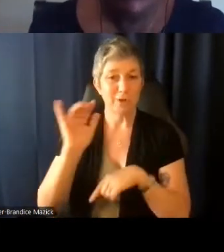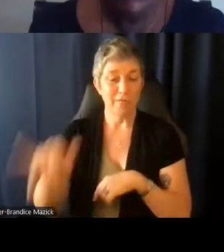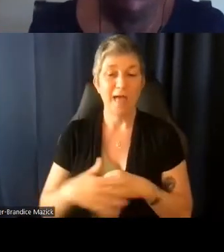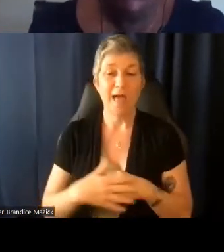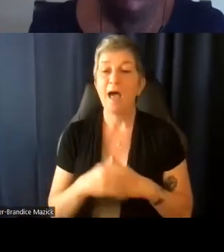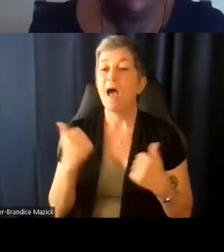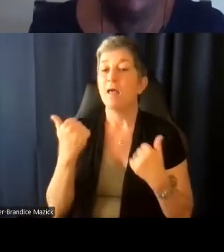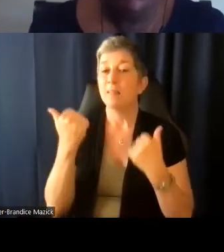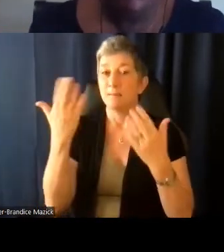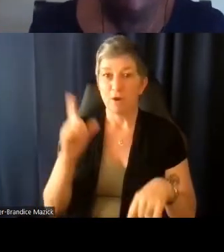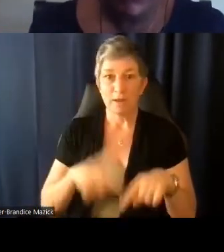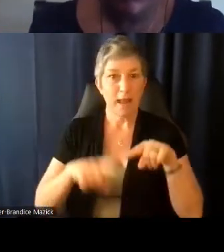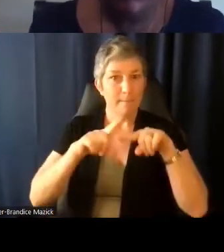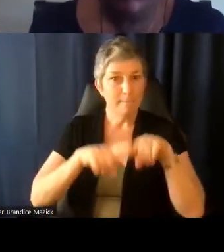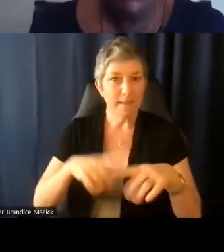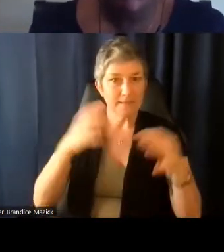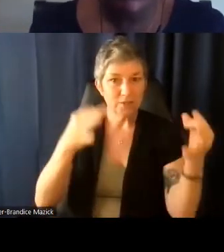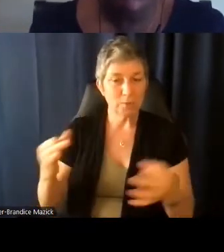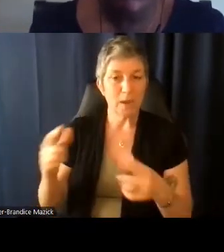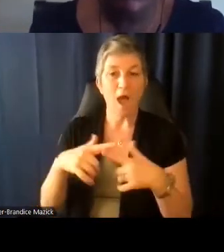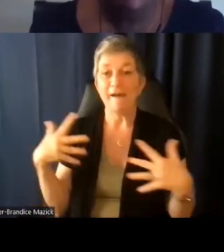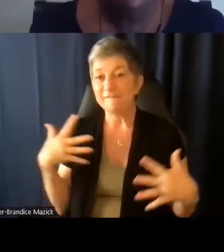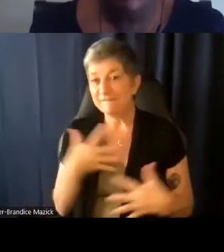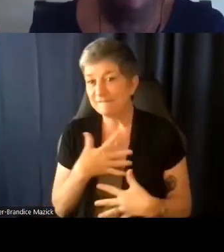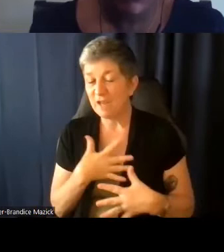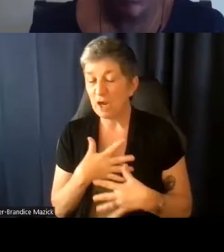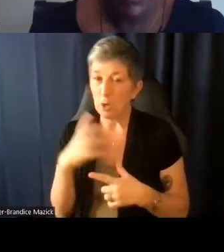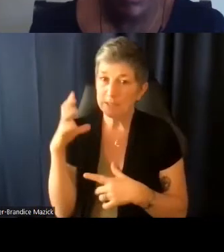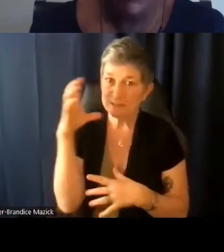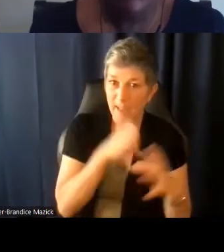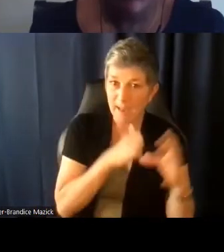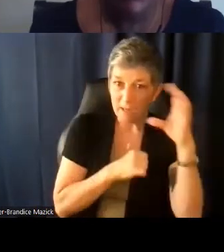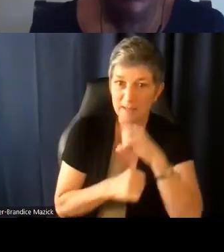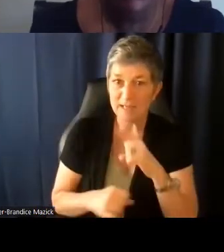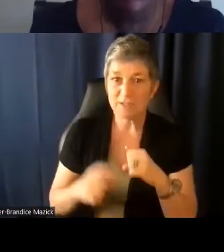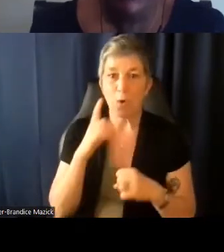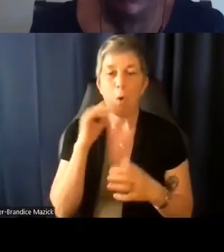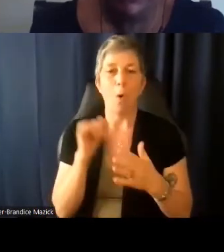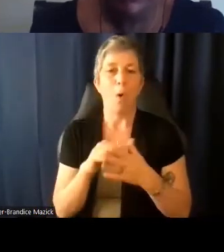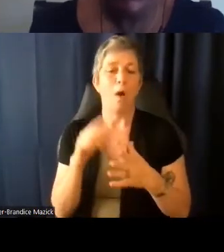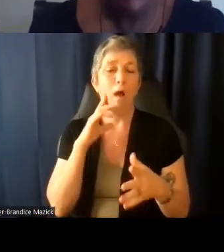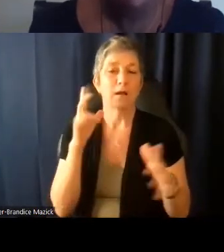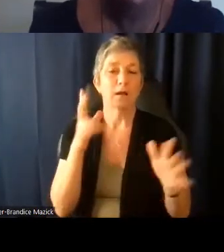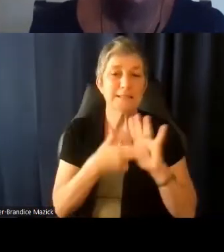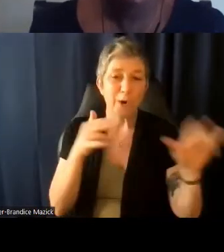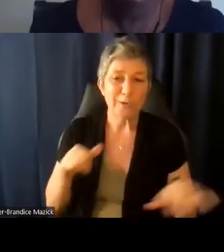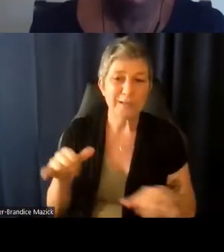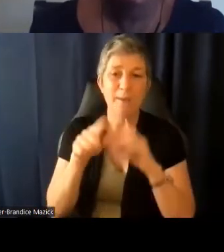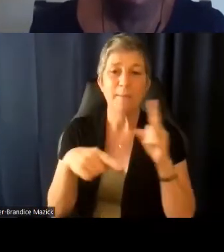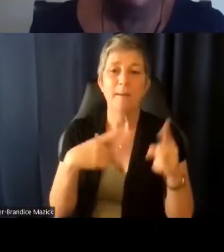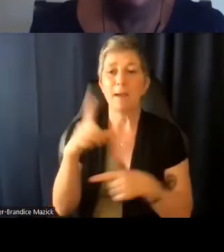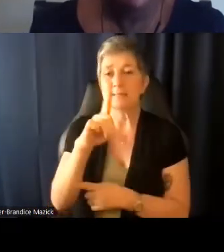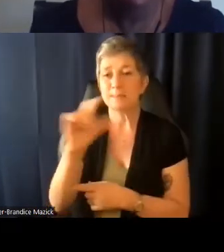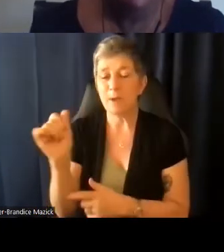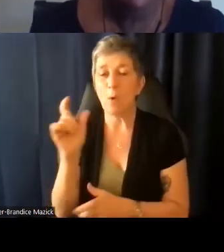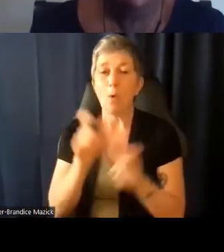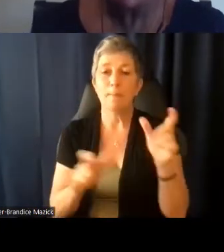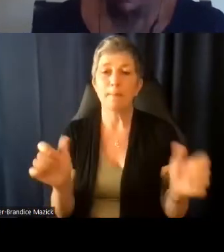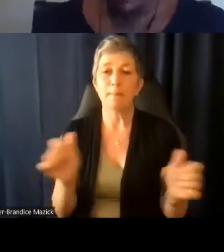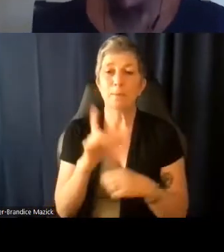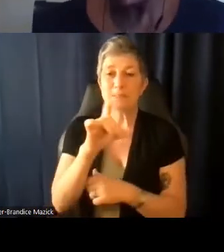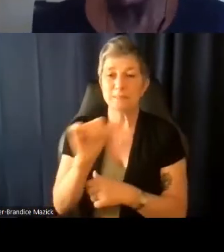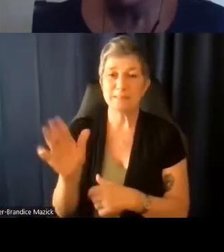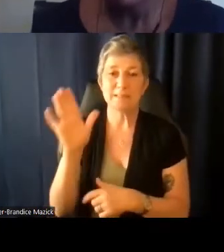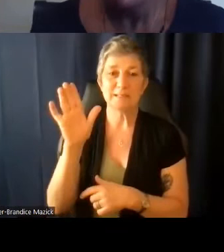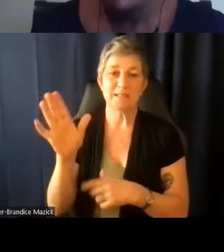cannot base this determination on fear, speculation, or stereotype about a particular disability or persons with disabilities in general.